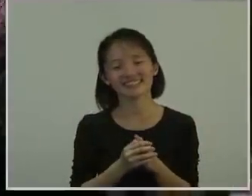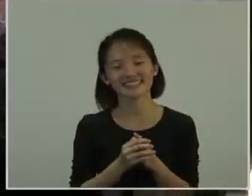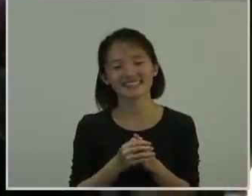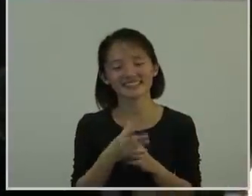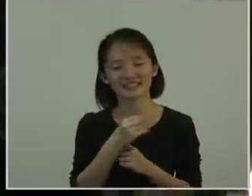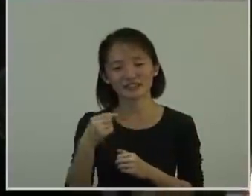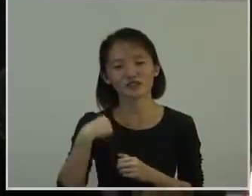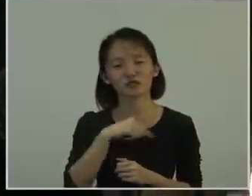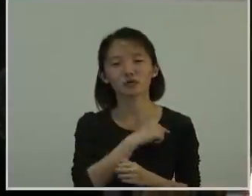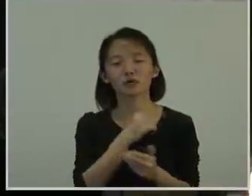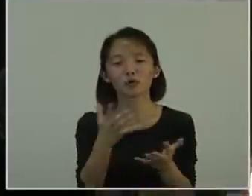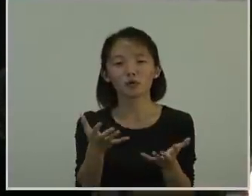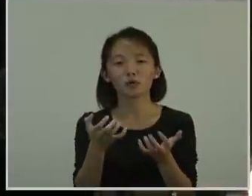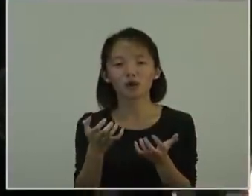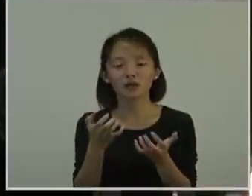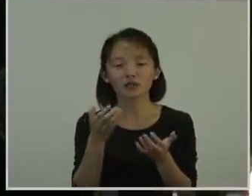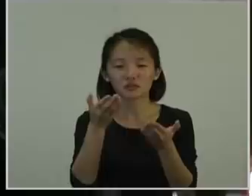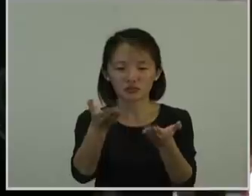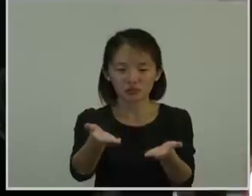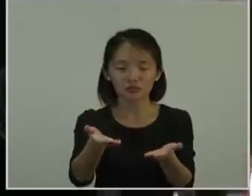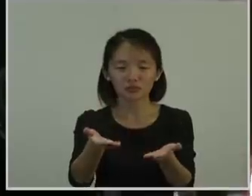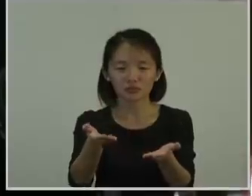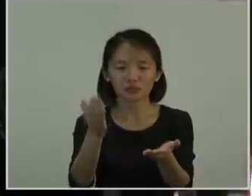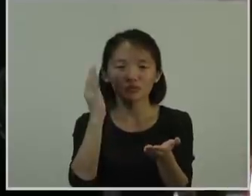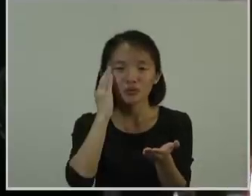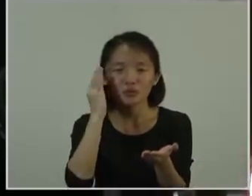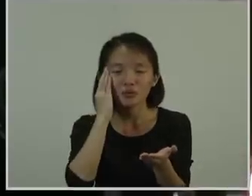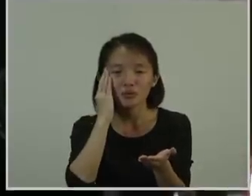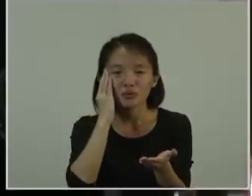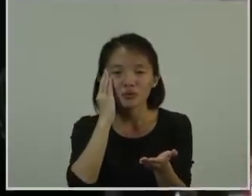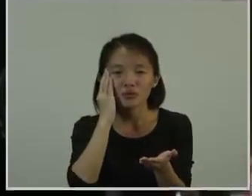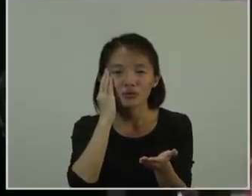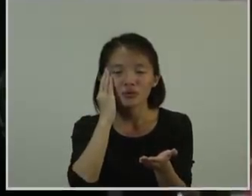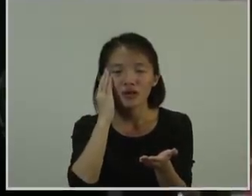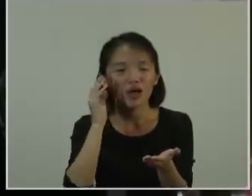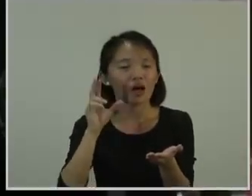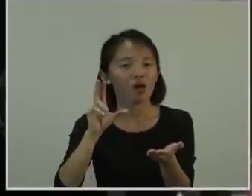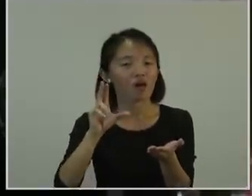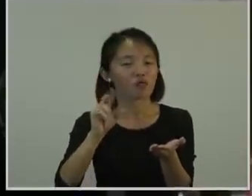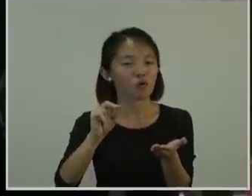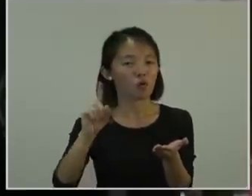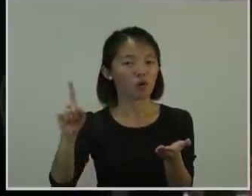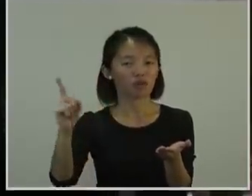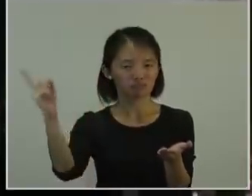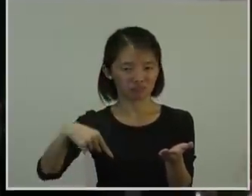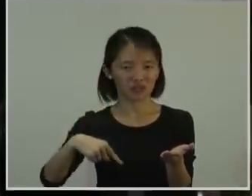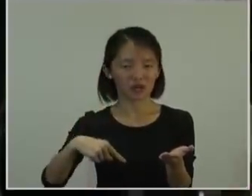we want you to know that no one is here by chance.